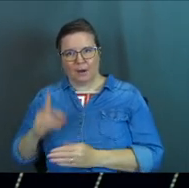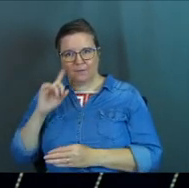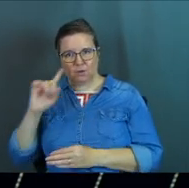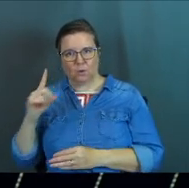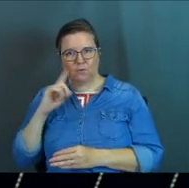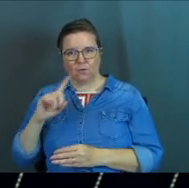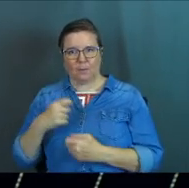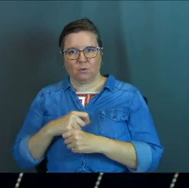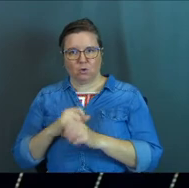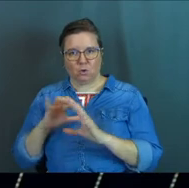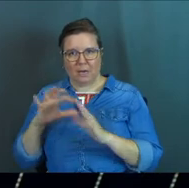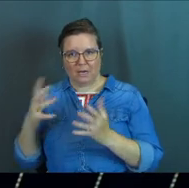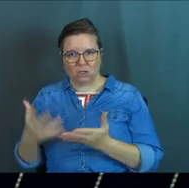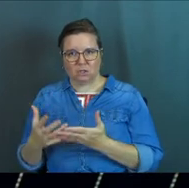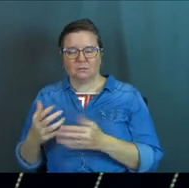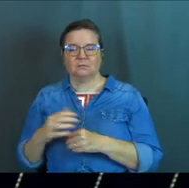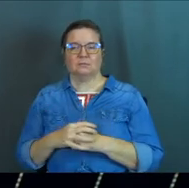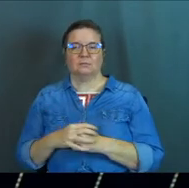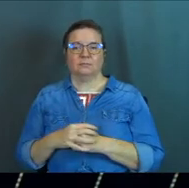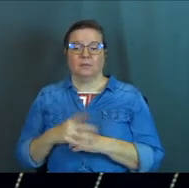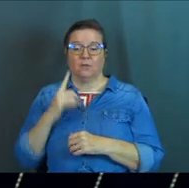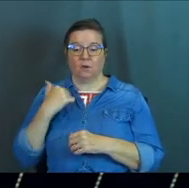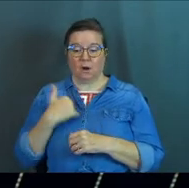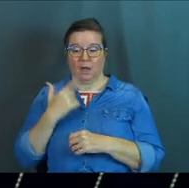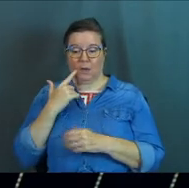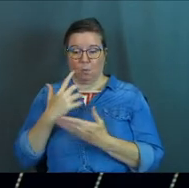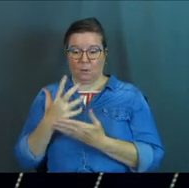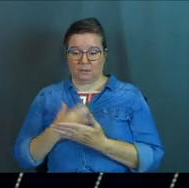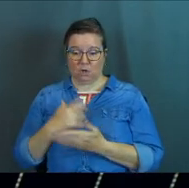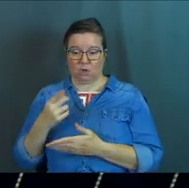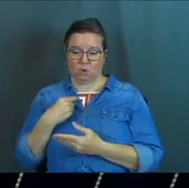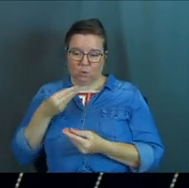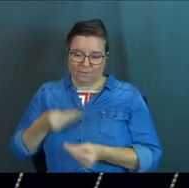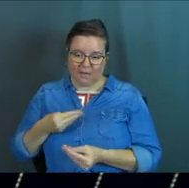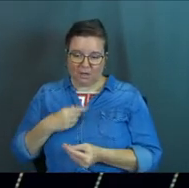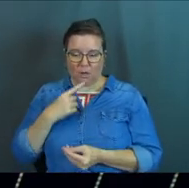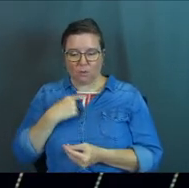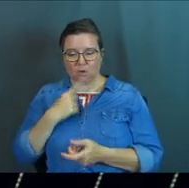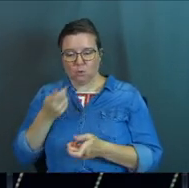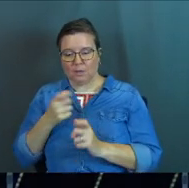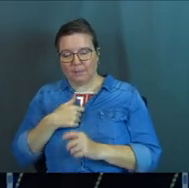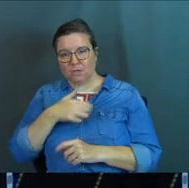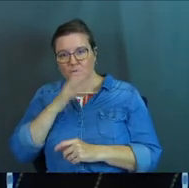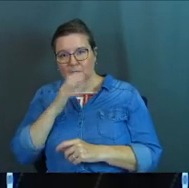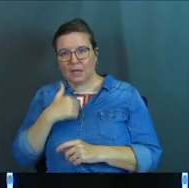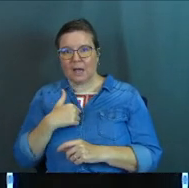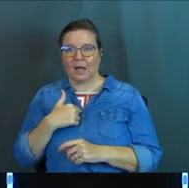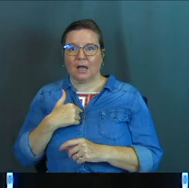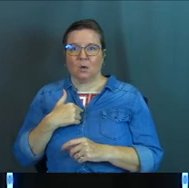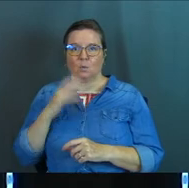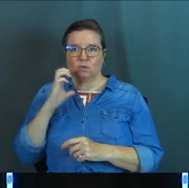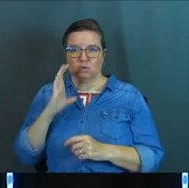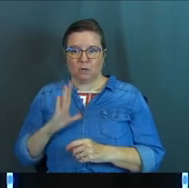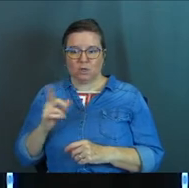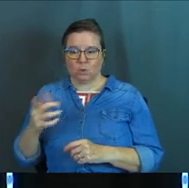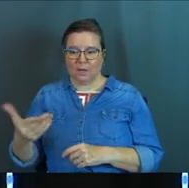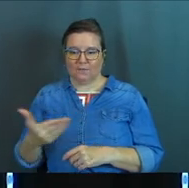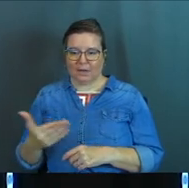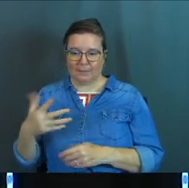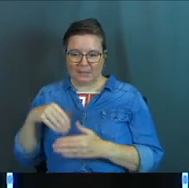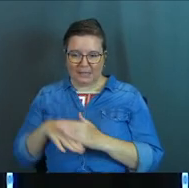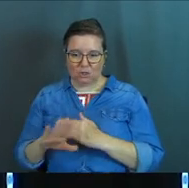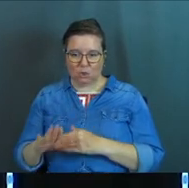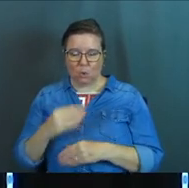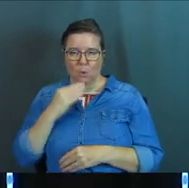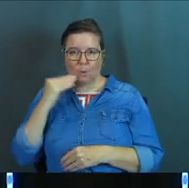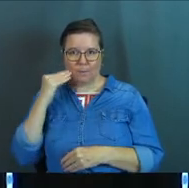you from the creation of the world. For I was hungry and you fed me. I was thirsty and you gave me a drink. I was a stranger and you invited